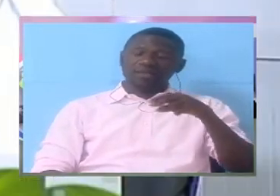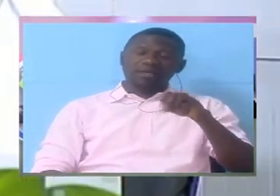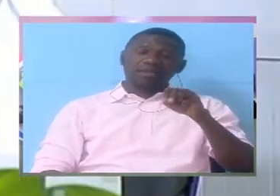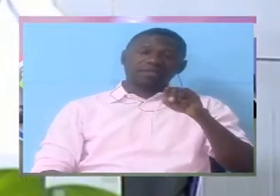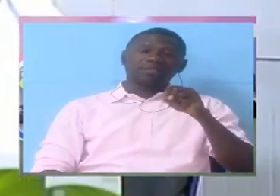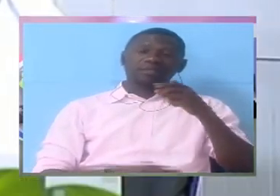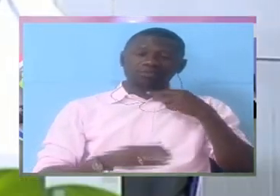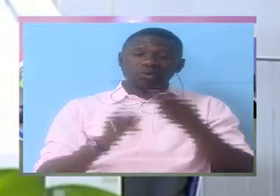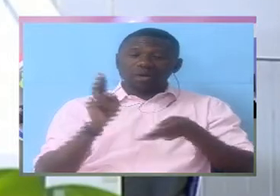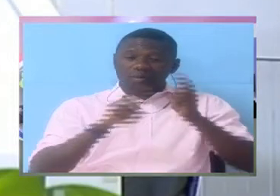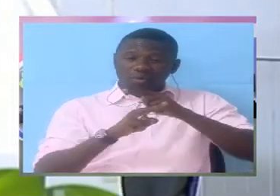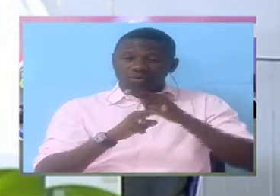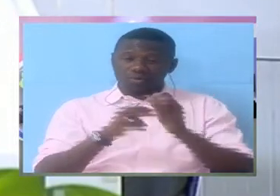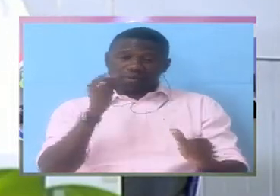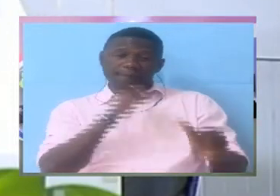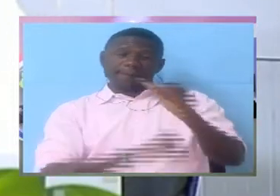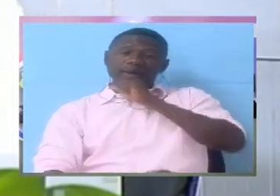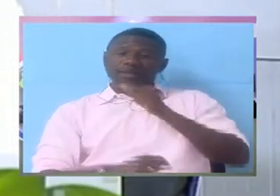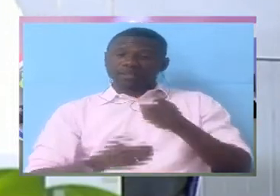No.